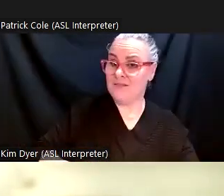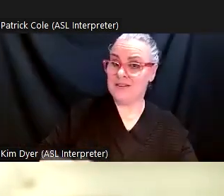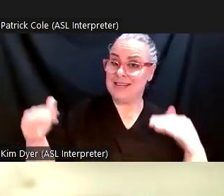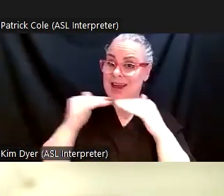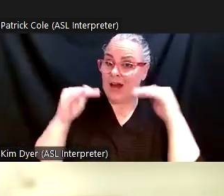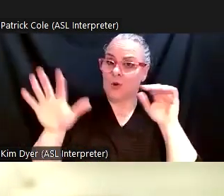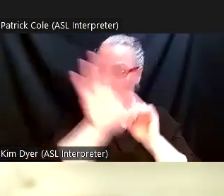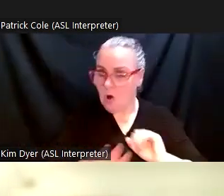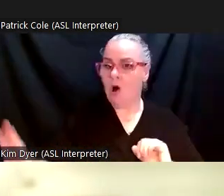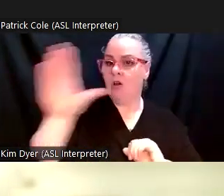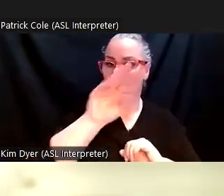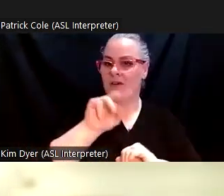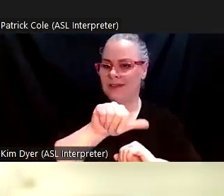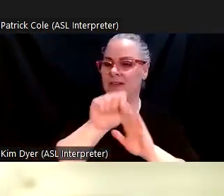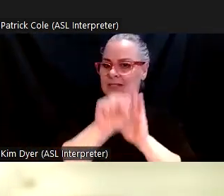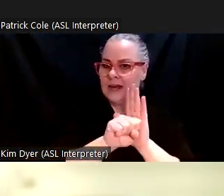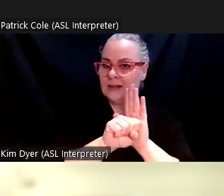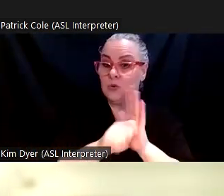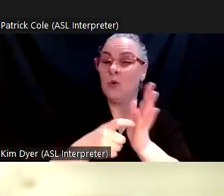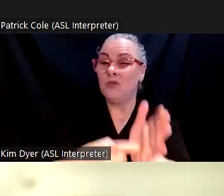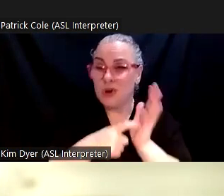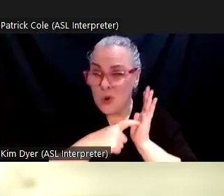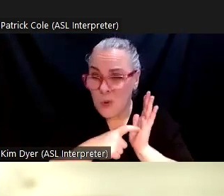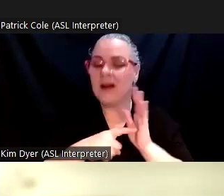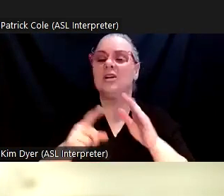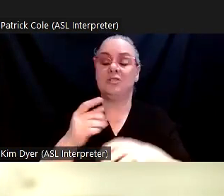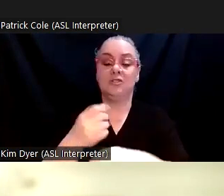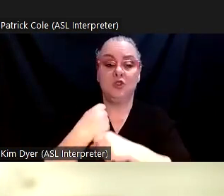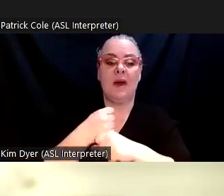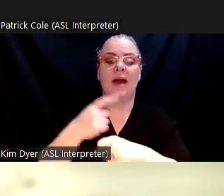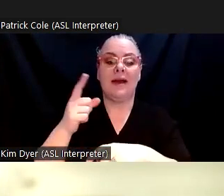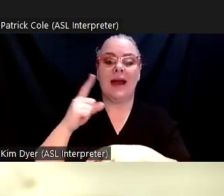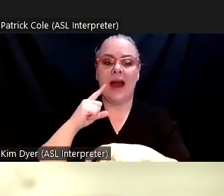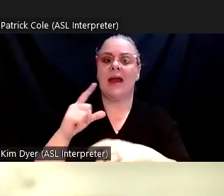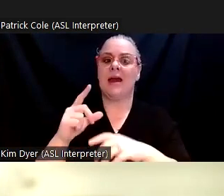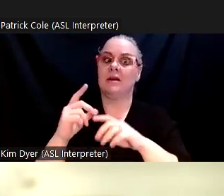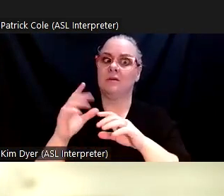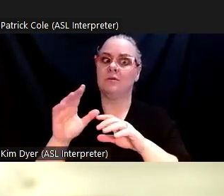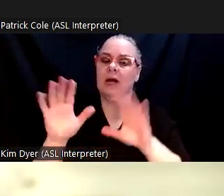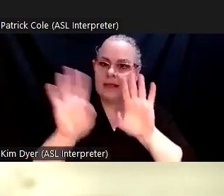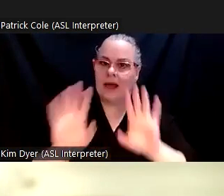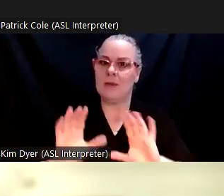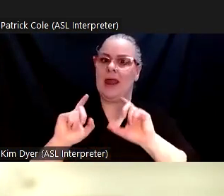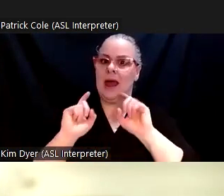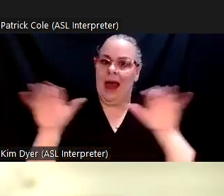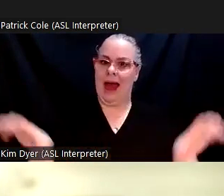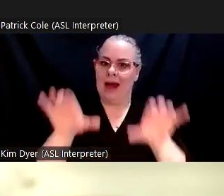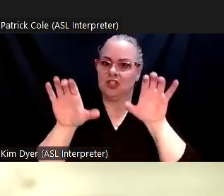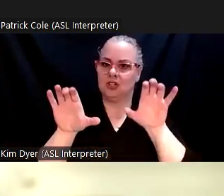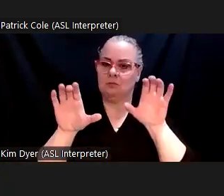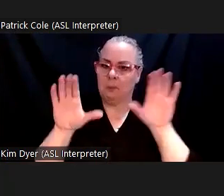state. And we're required in this stage to produce a prioritized climate action plan, which we call the PCAP, the